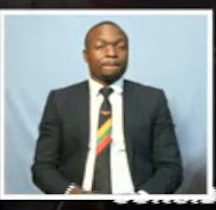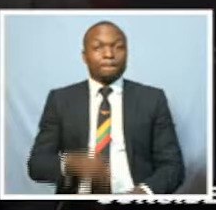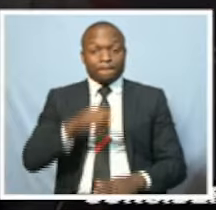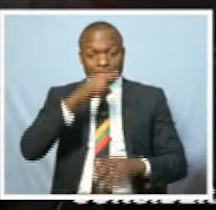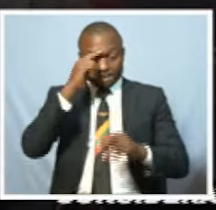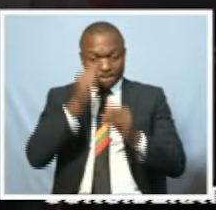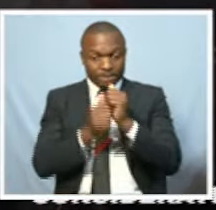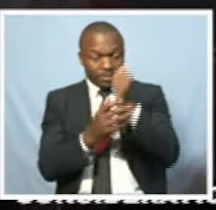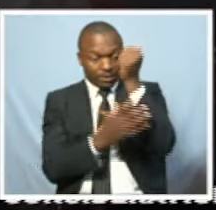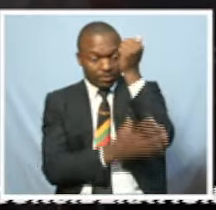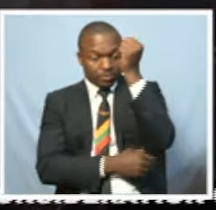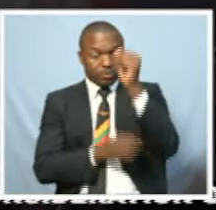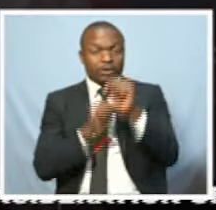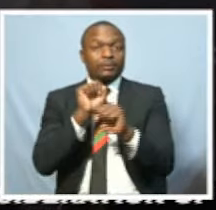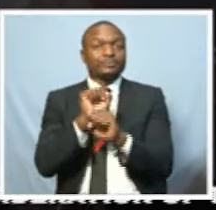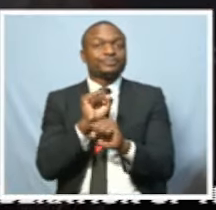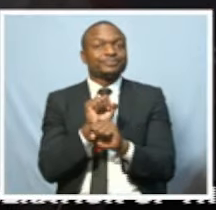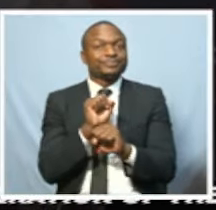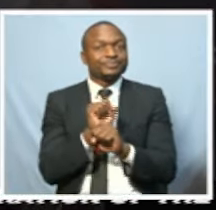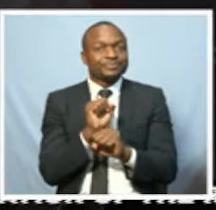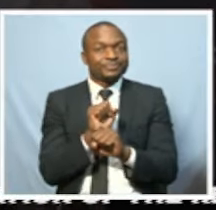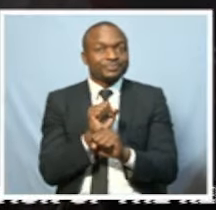because of poor workmanship.